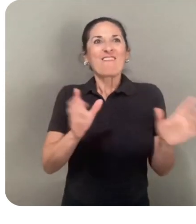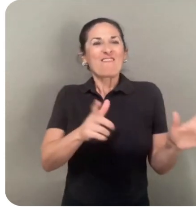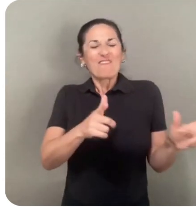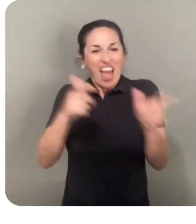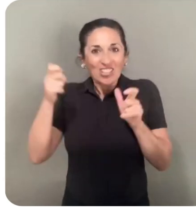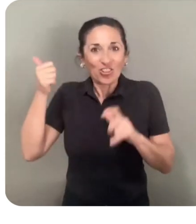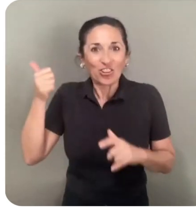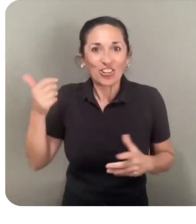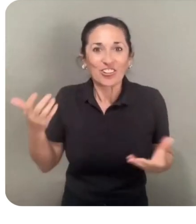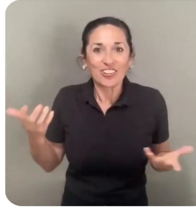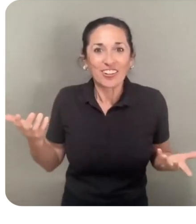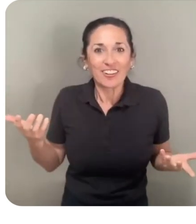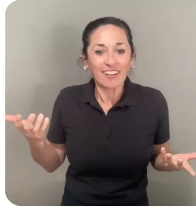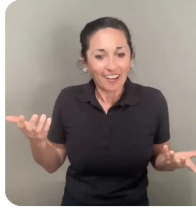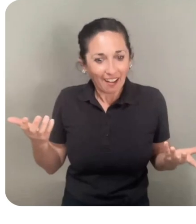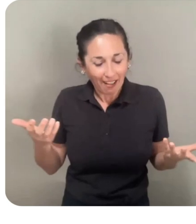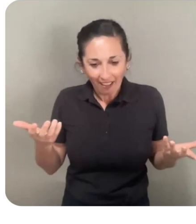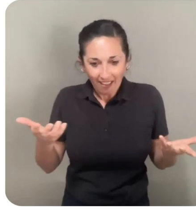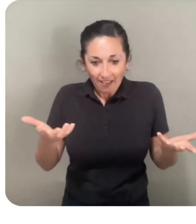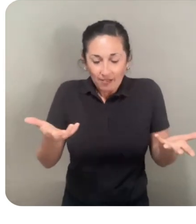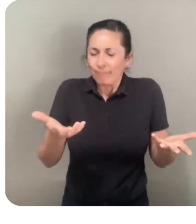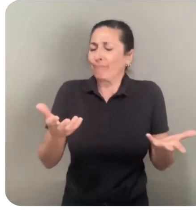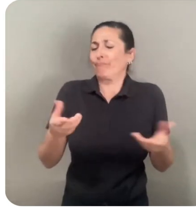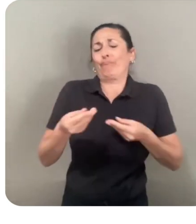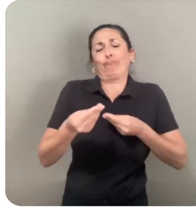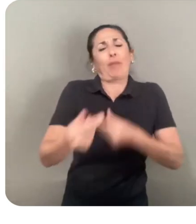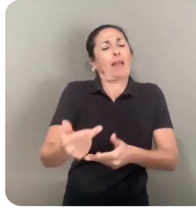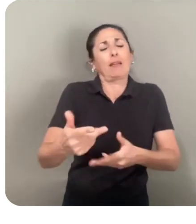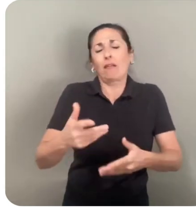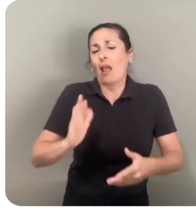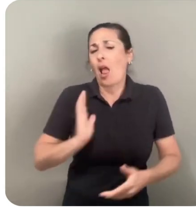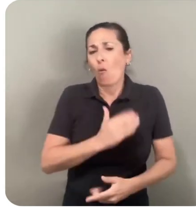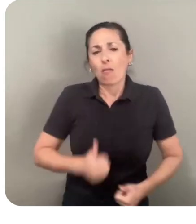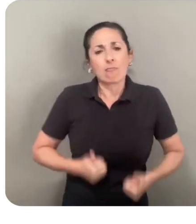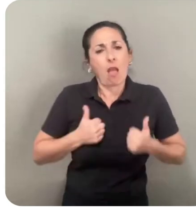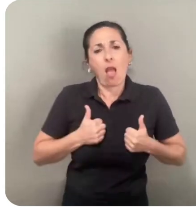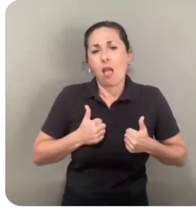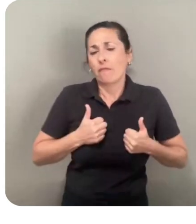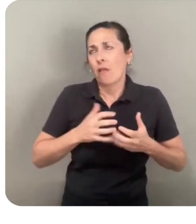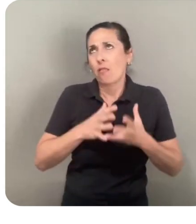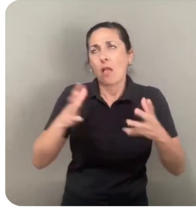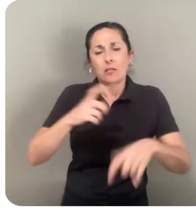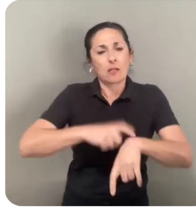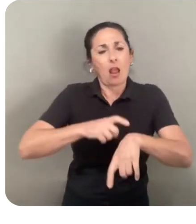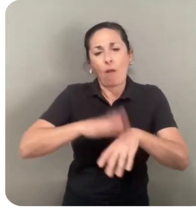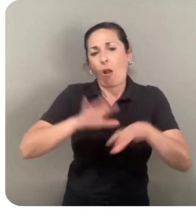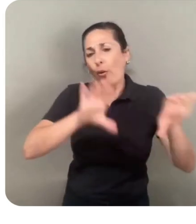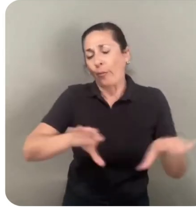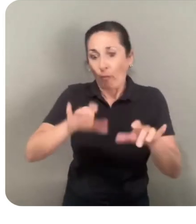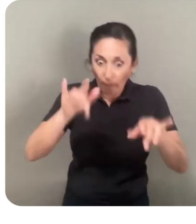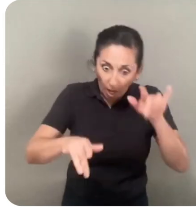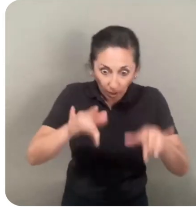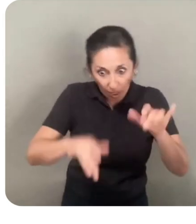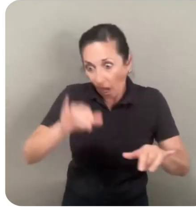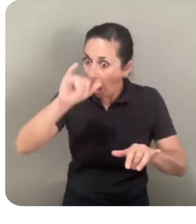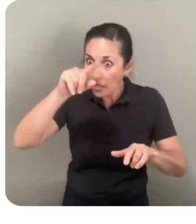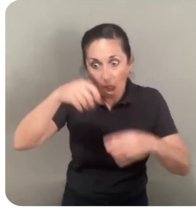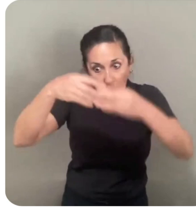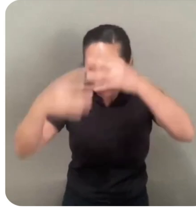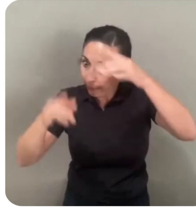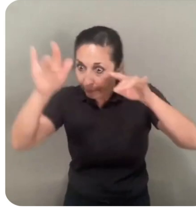faster. We have spent so much of our lives on a computer where there are buttons and icons to be